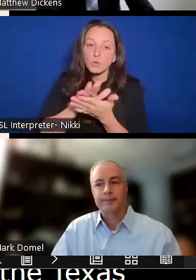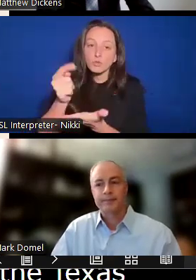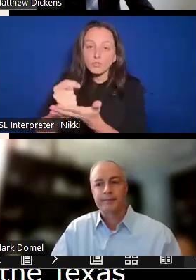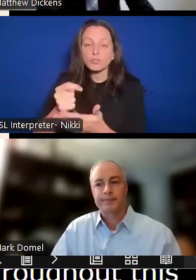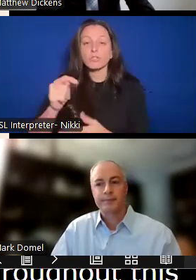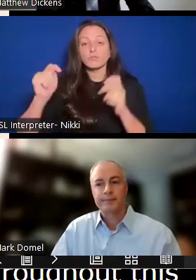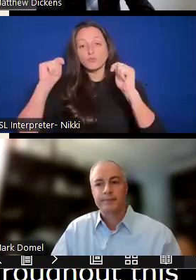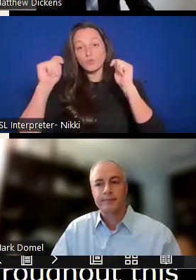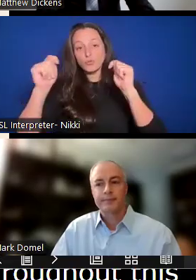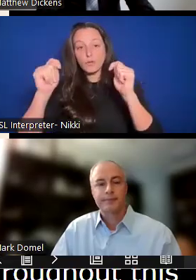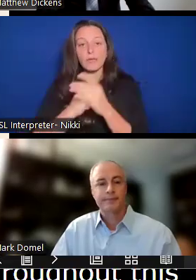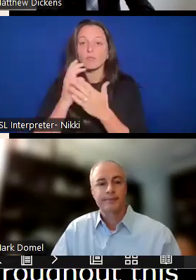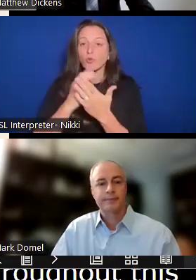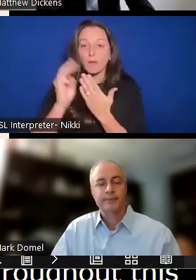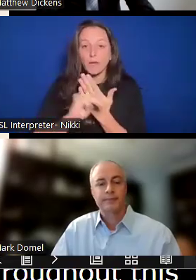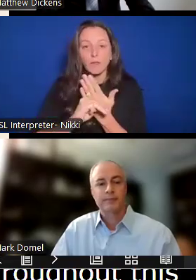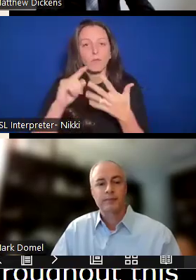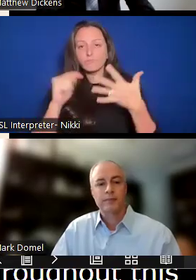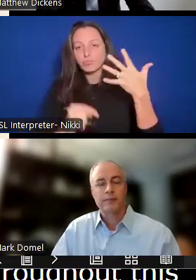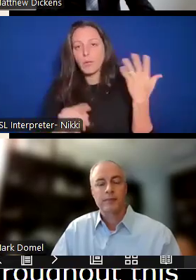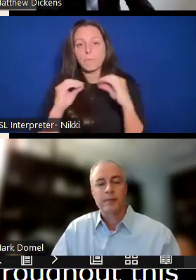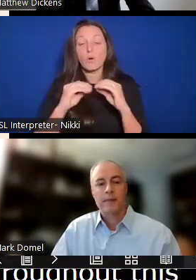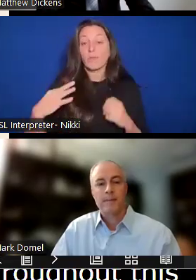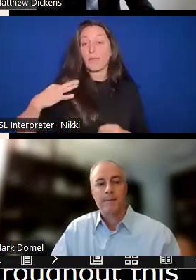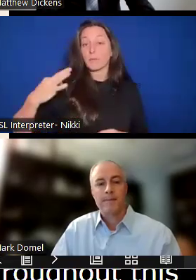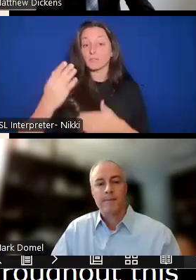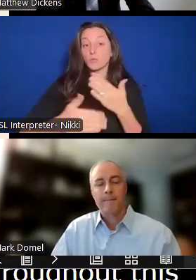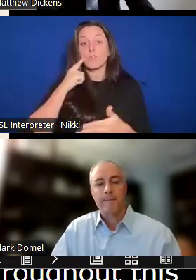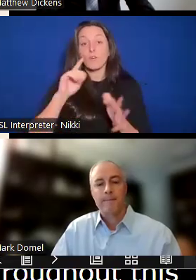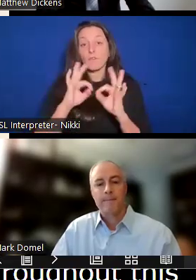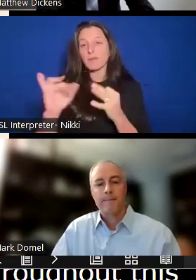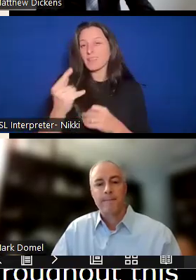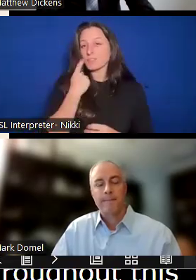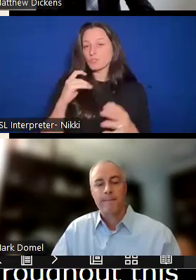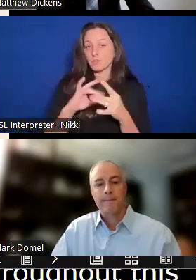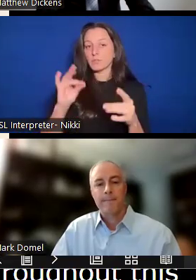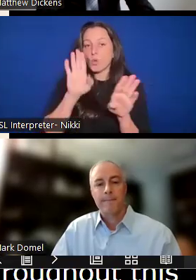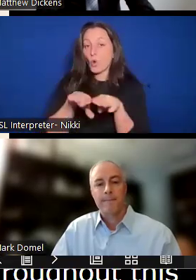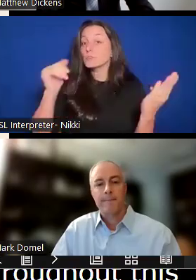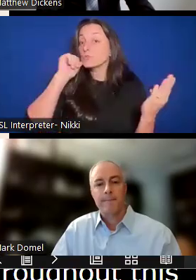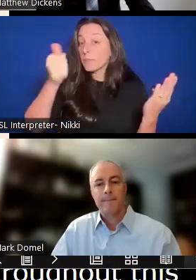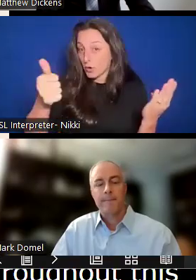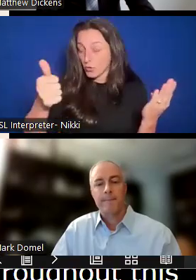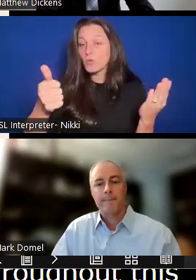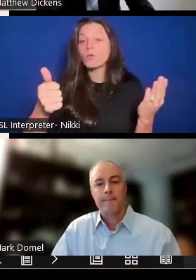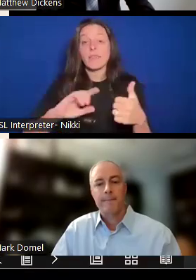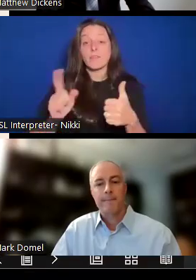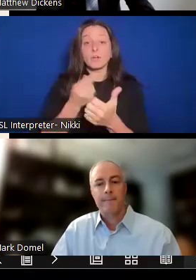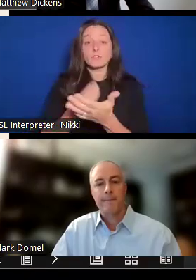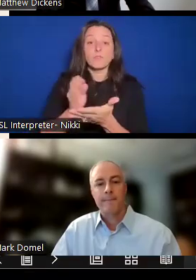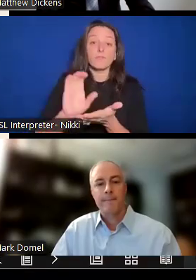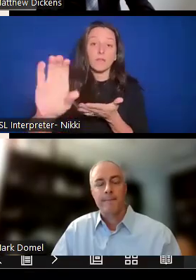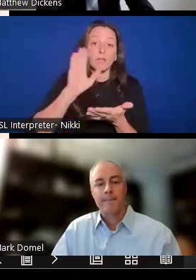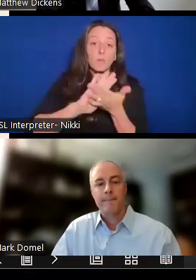tutoring, curriculum, and more. The application process for families, as I just mentioned, opens tomorrow, and the first funding will be